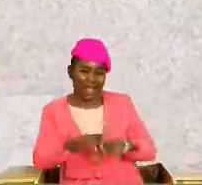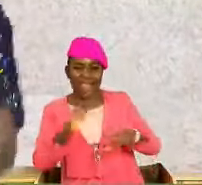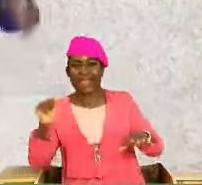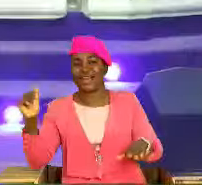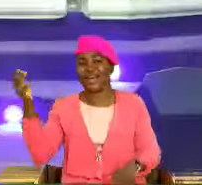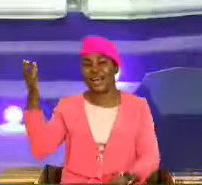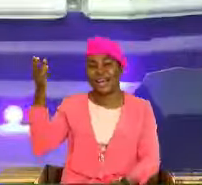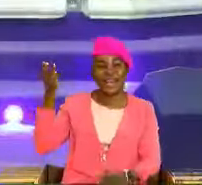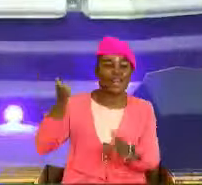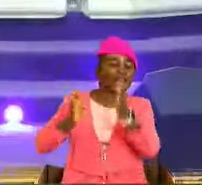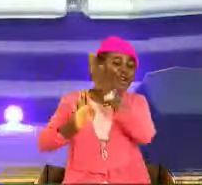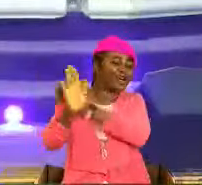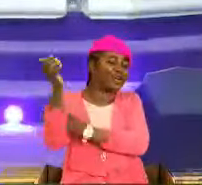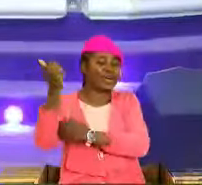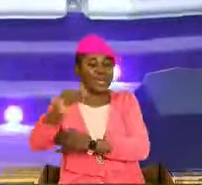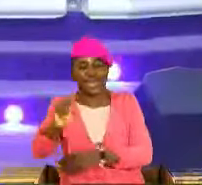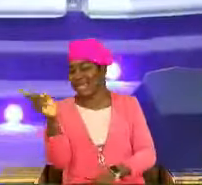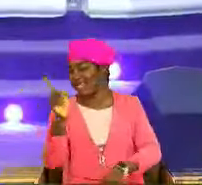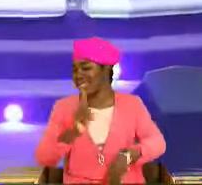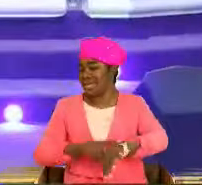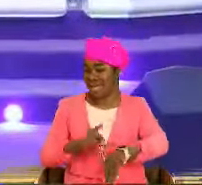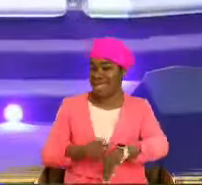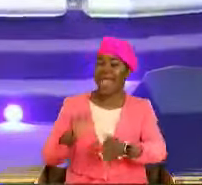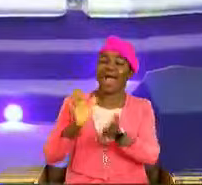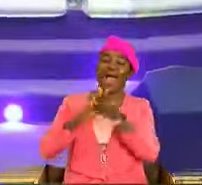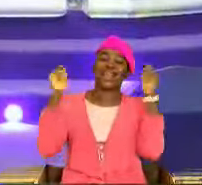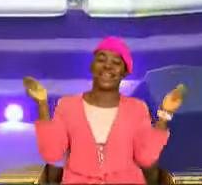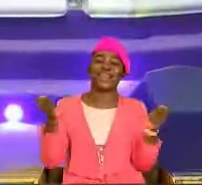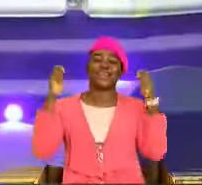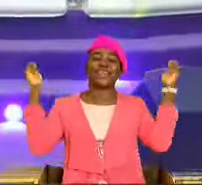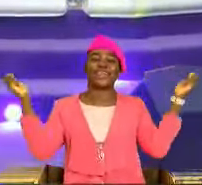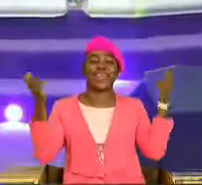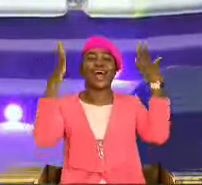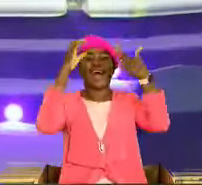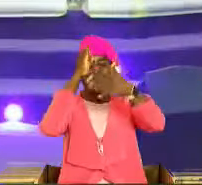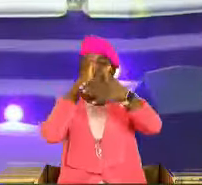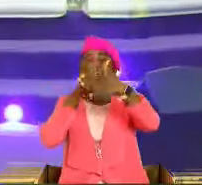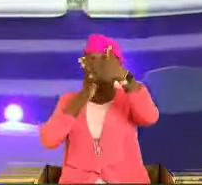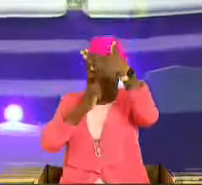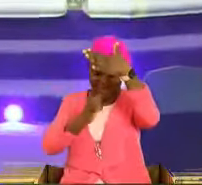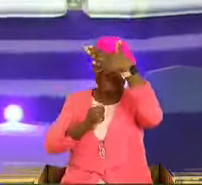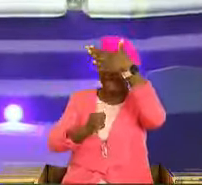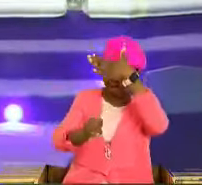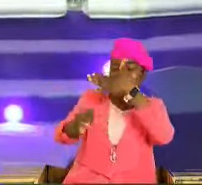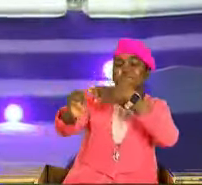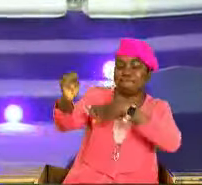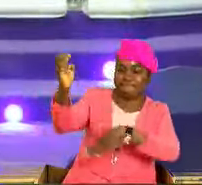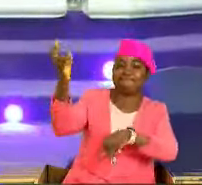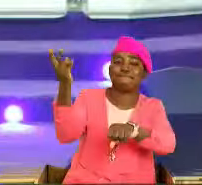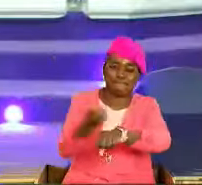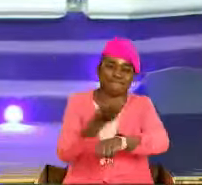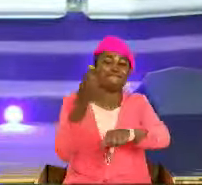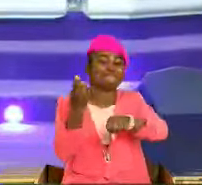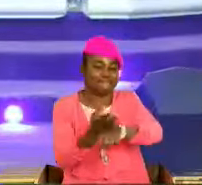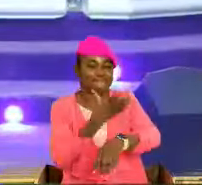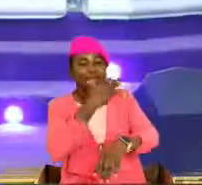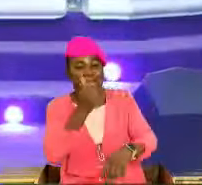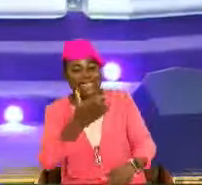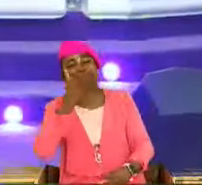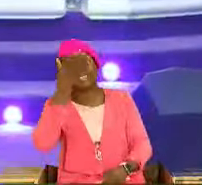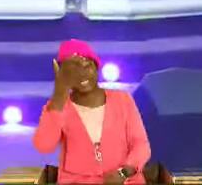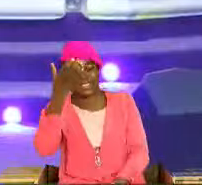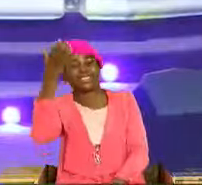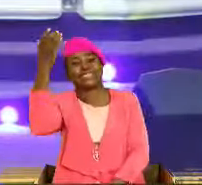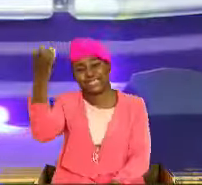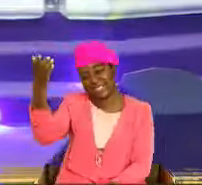any time Hallelujah Elijah Ro I shout shout shout Elijah